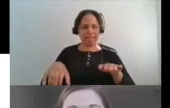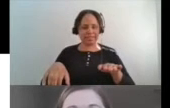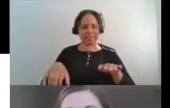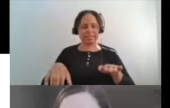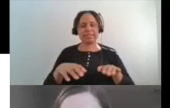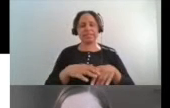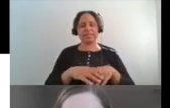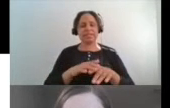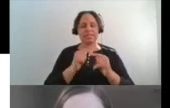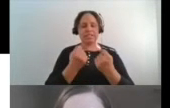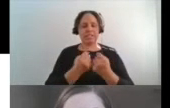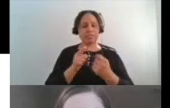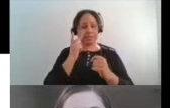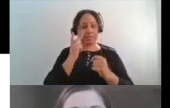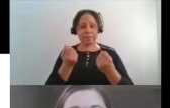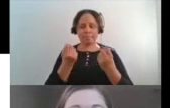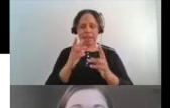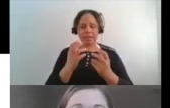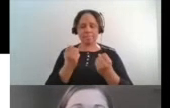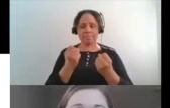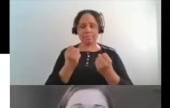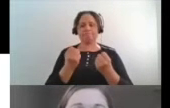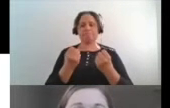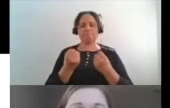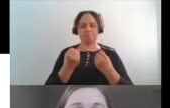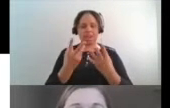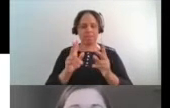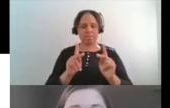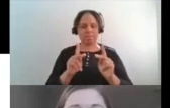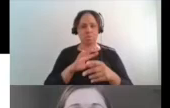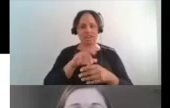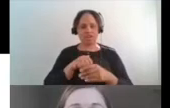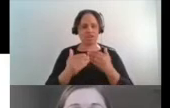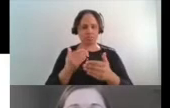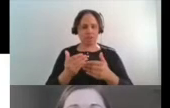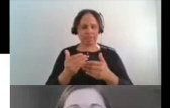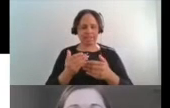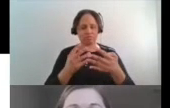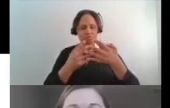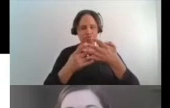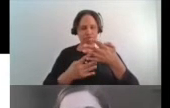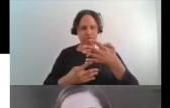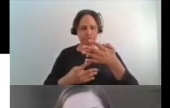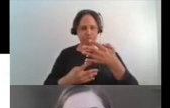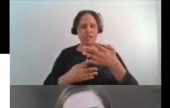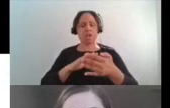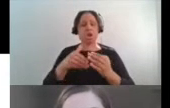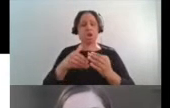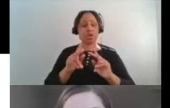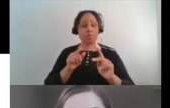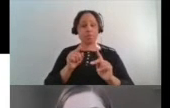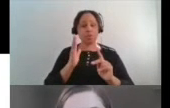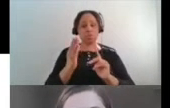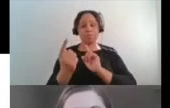can see, there's quite a few of us involved in this process. And so all of these people will you'll come into contact at one point